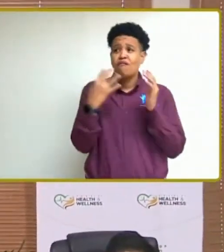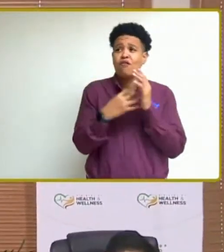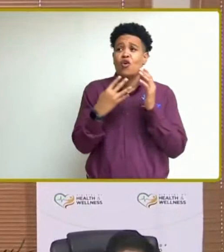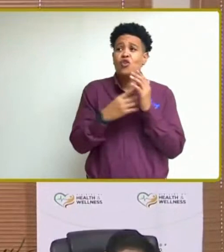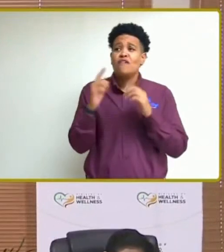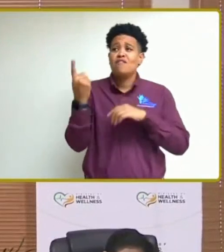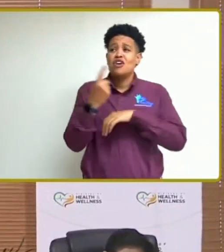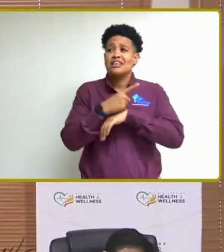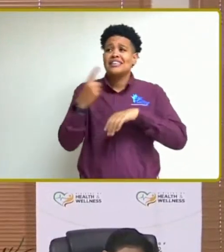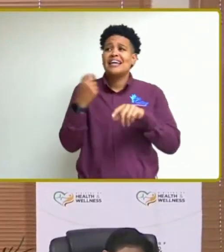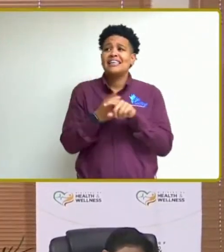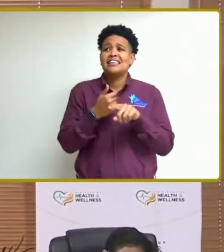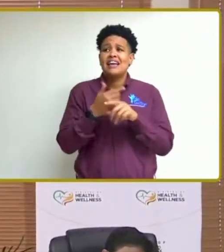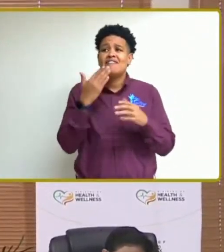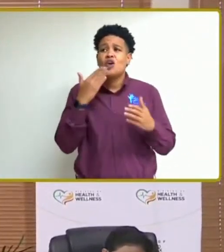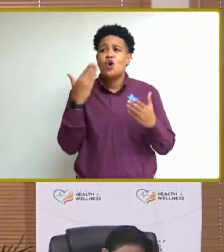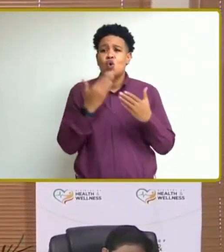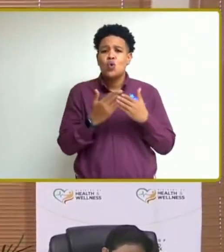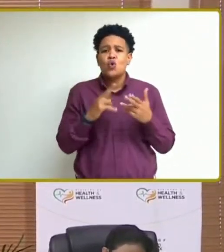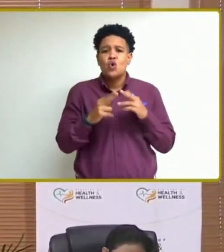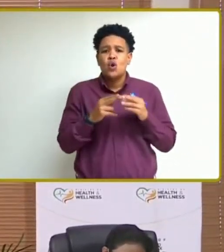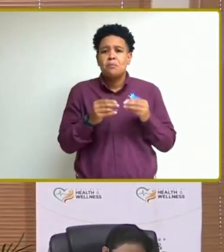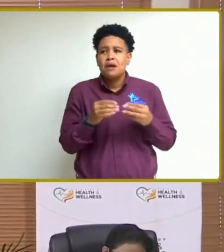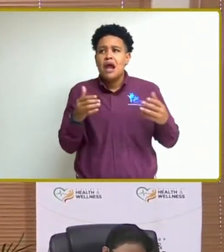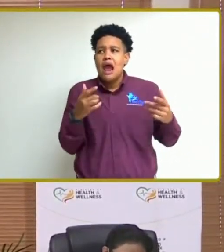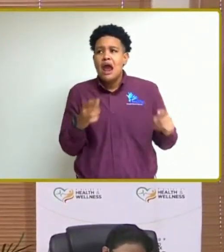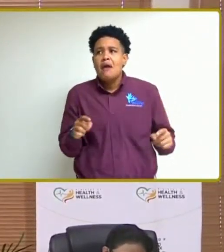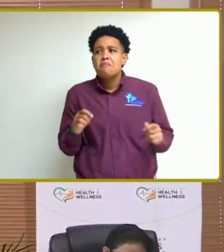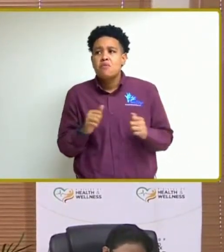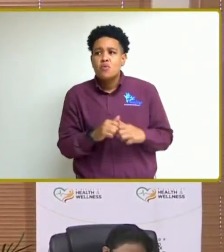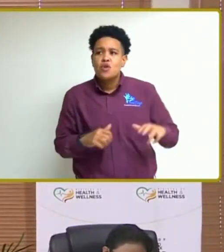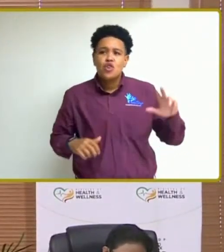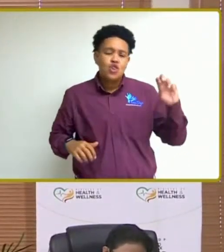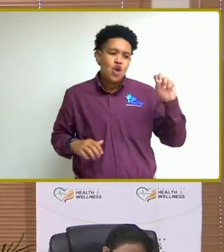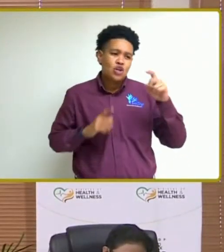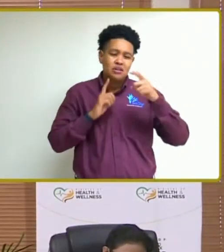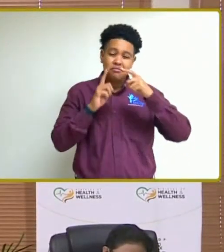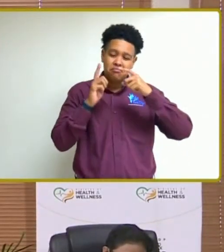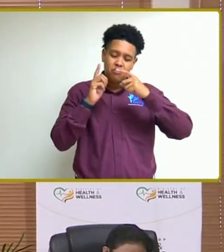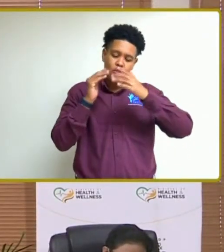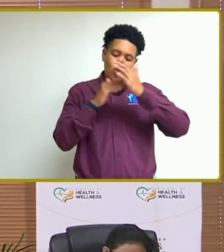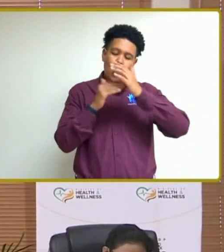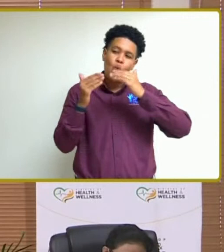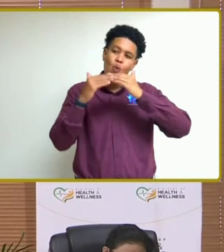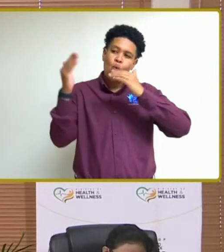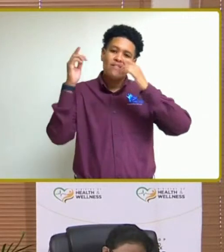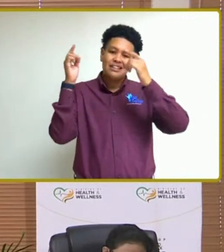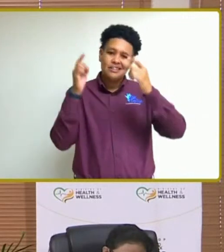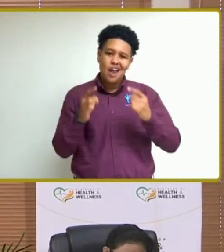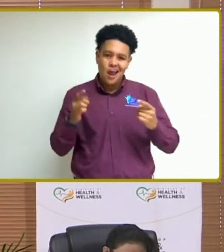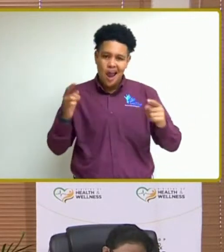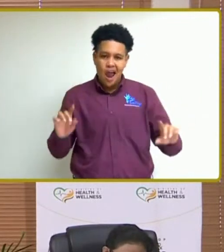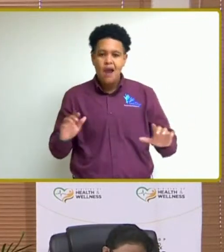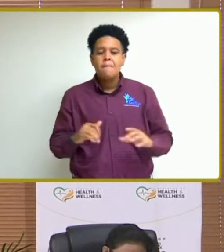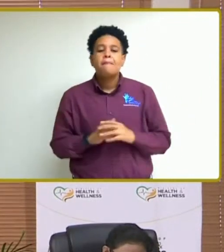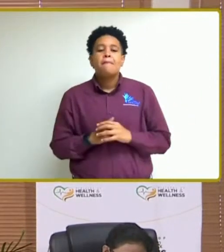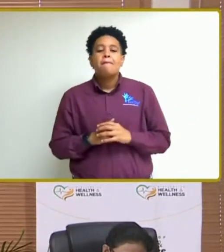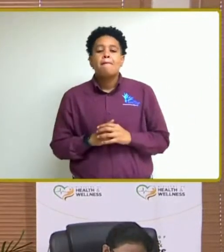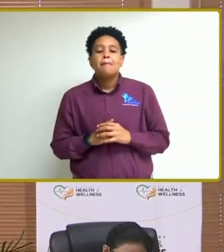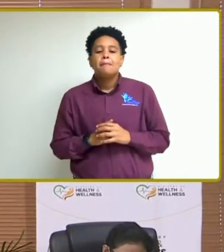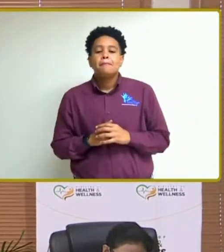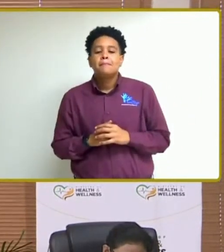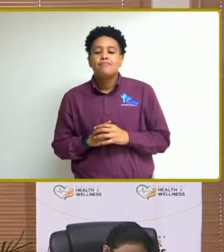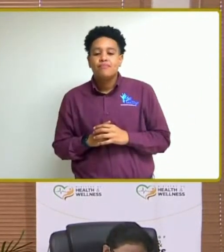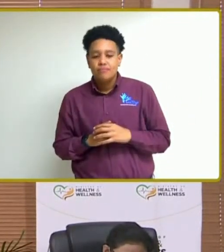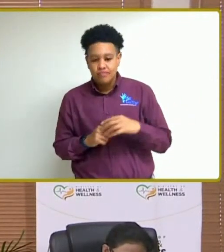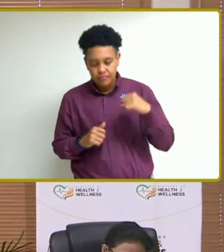one is a good number, even with the 30,000+ target, and